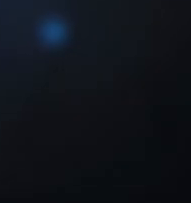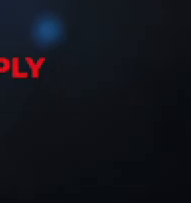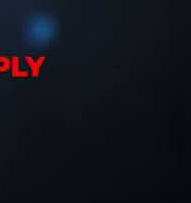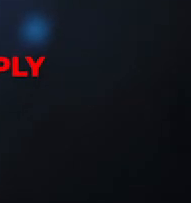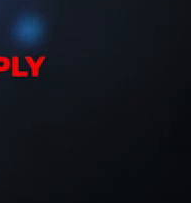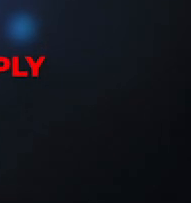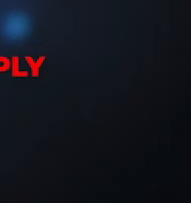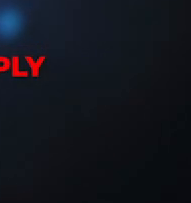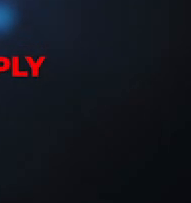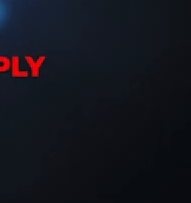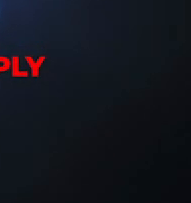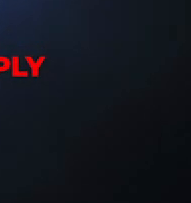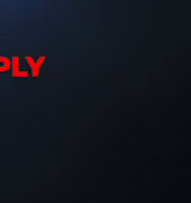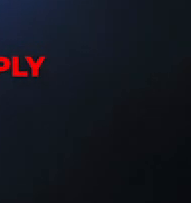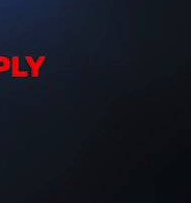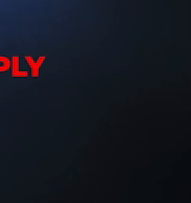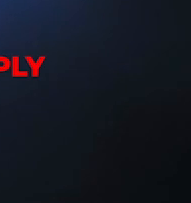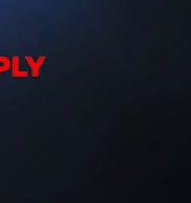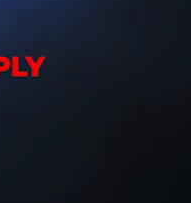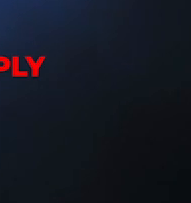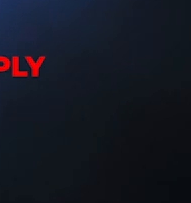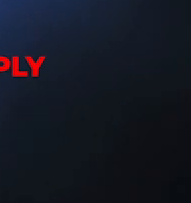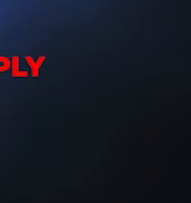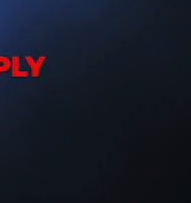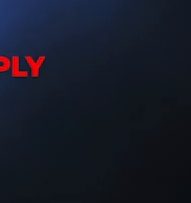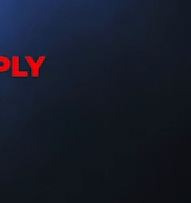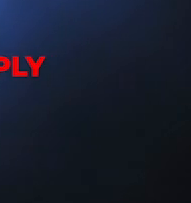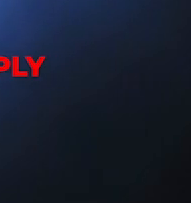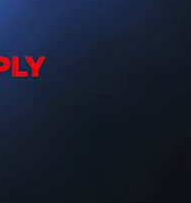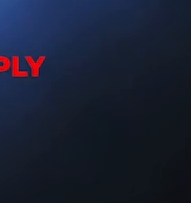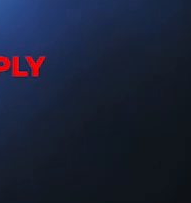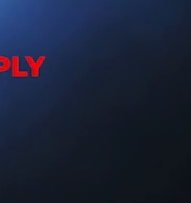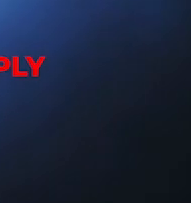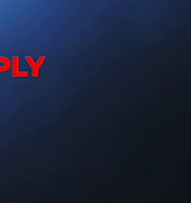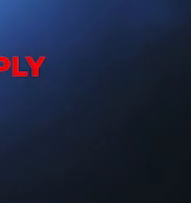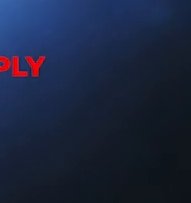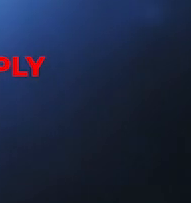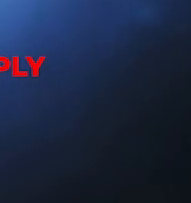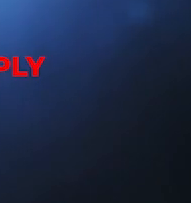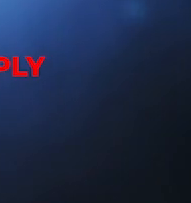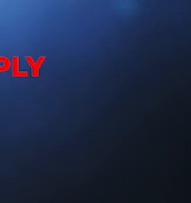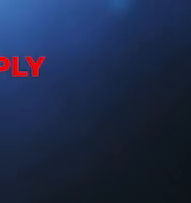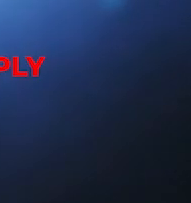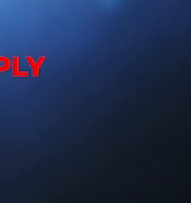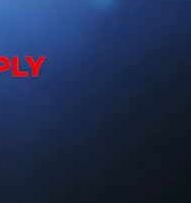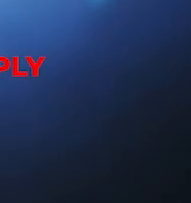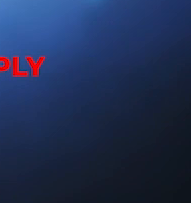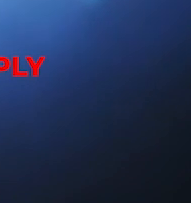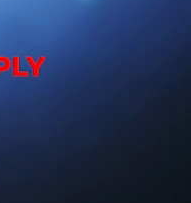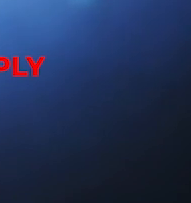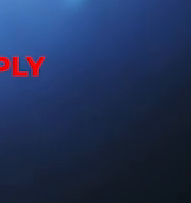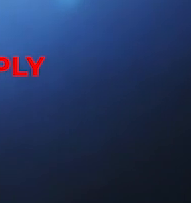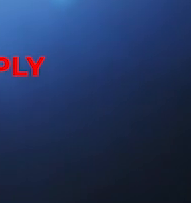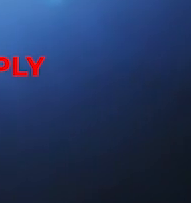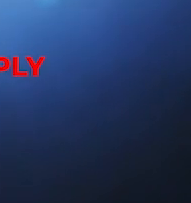Please remember that all our assemblies around Kenya are open for in-person services. Seating capacity is no longer limited,